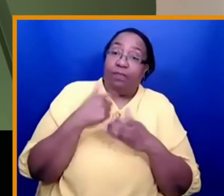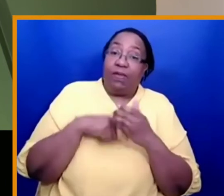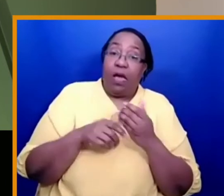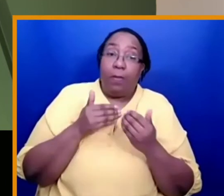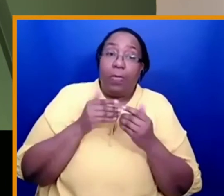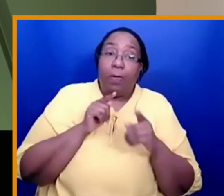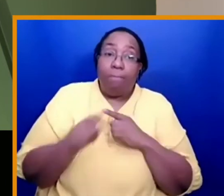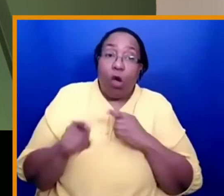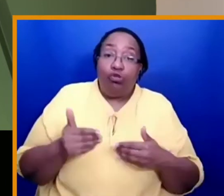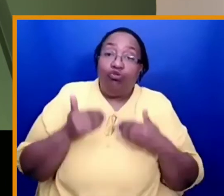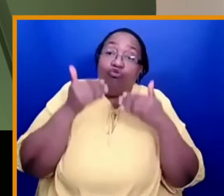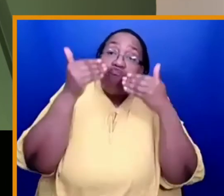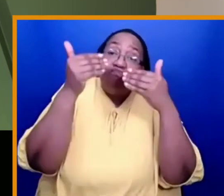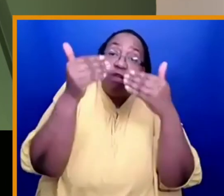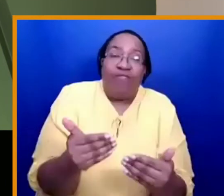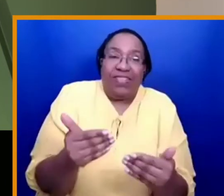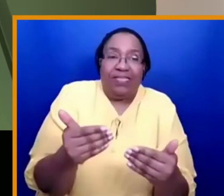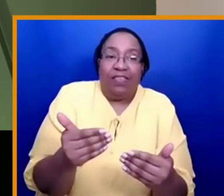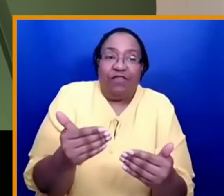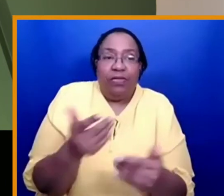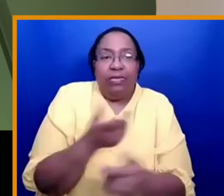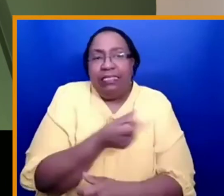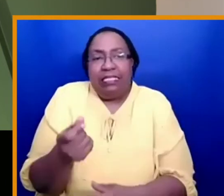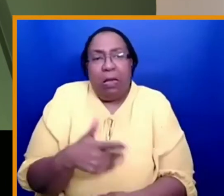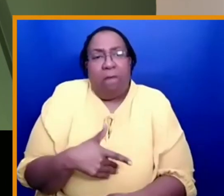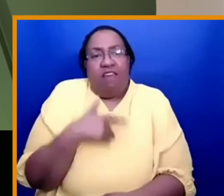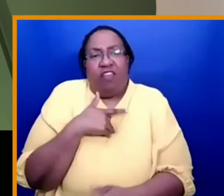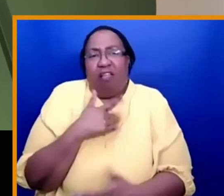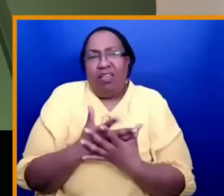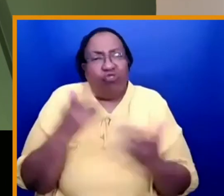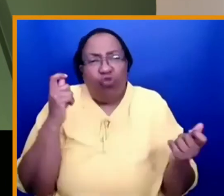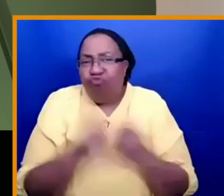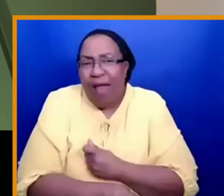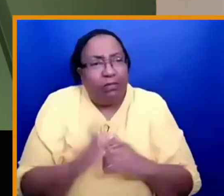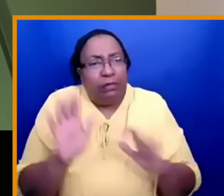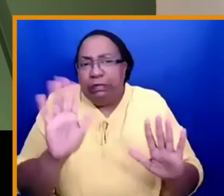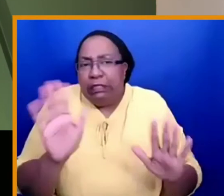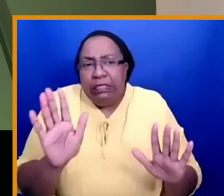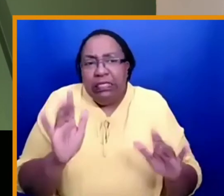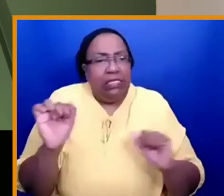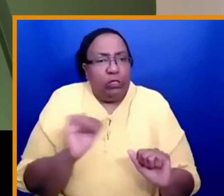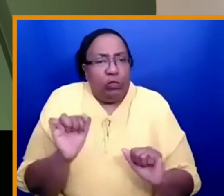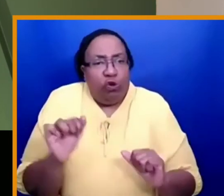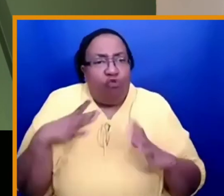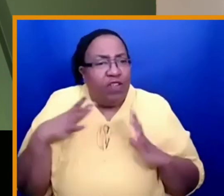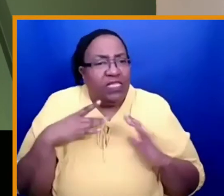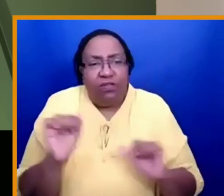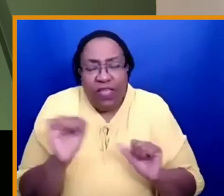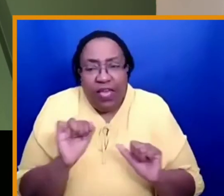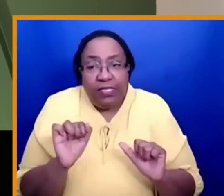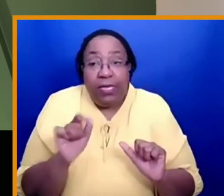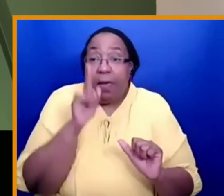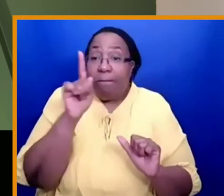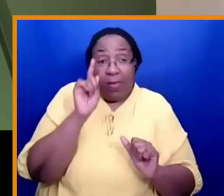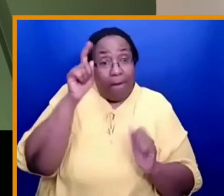as potentially too radical or one step too far, what this motion calls for is